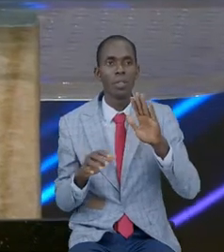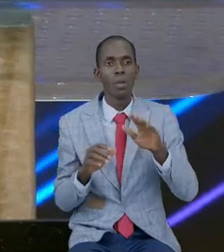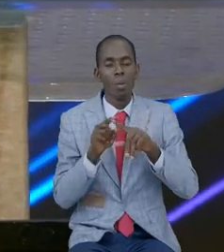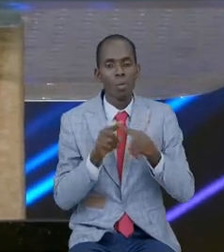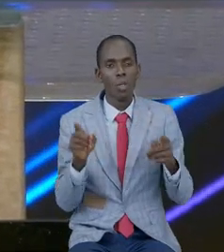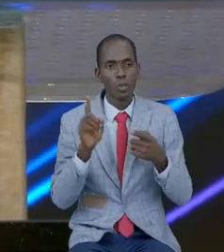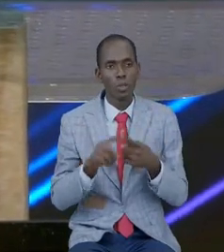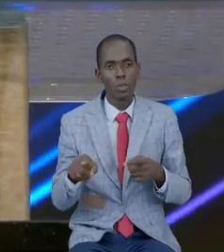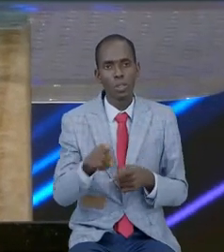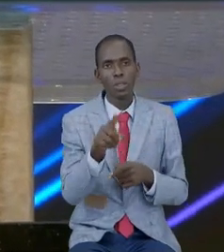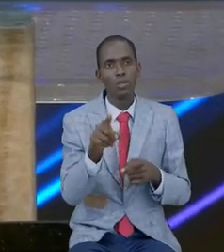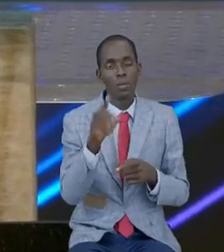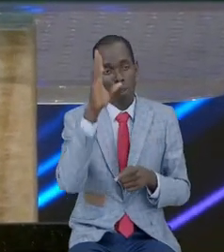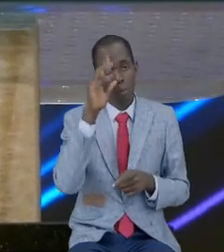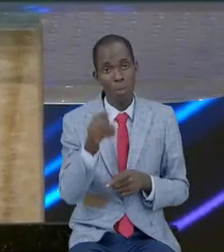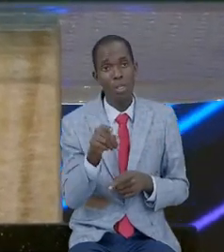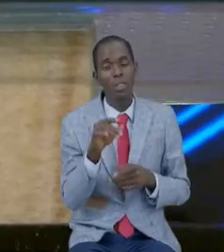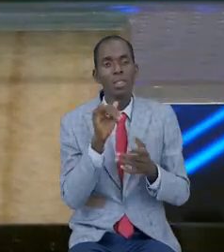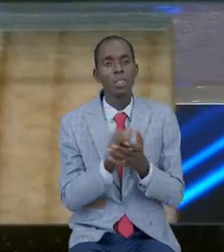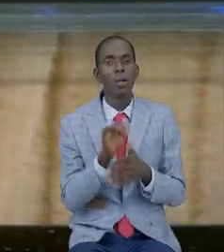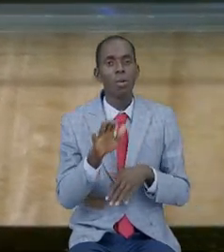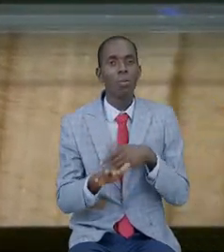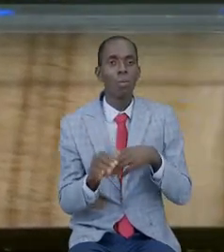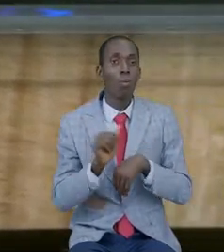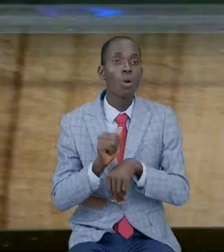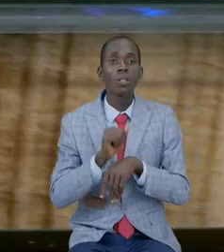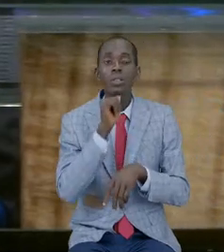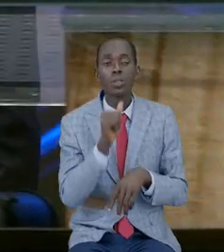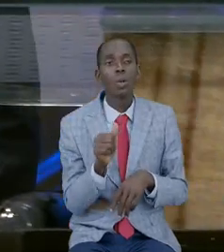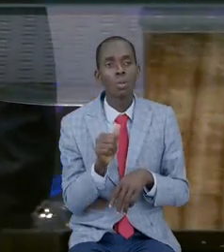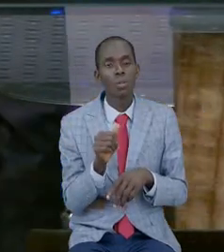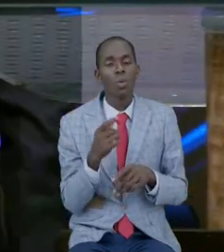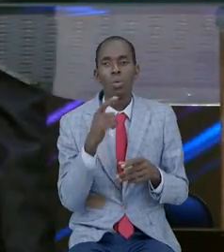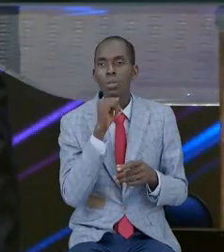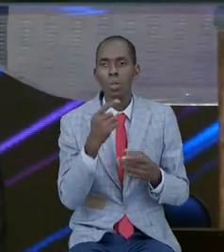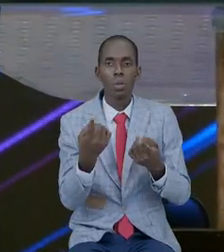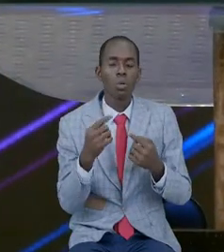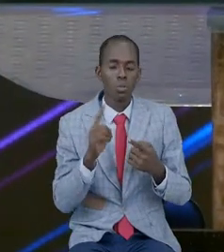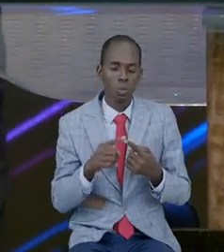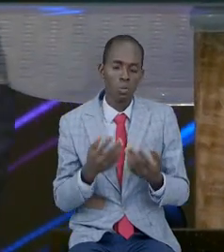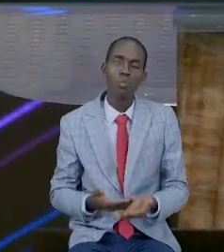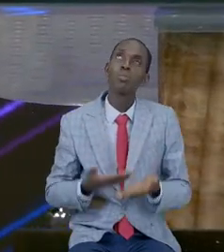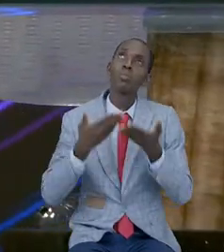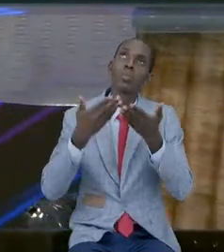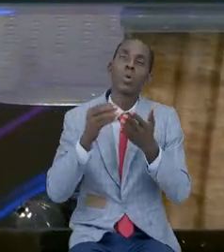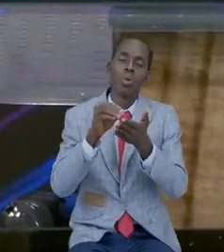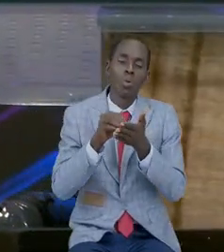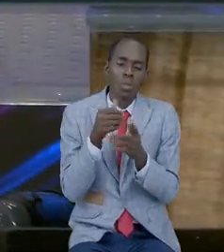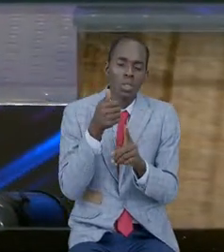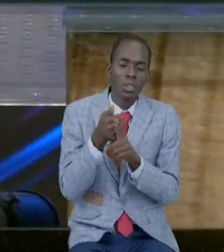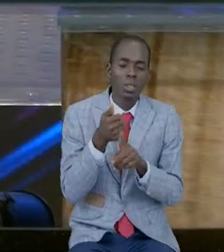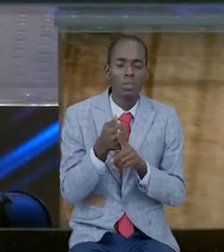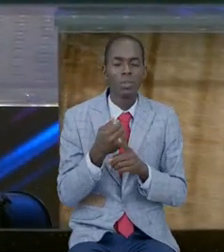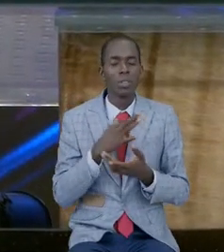that walketh not who does not come to perceive his own self-righteousness but